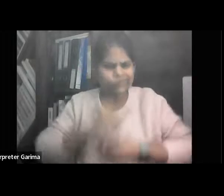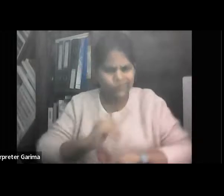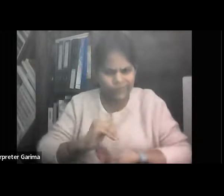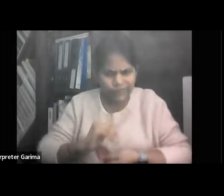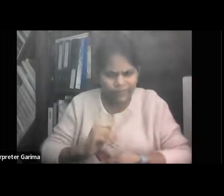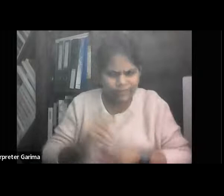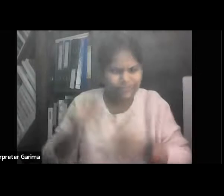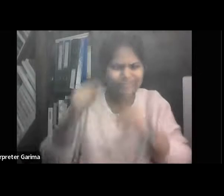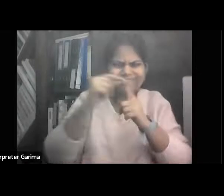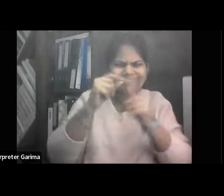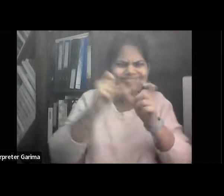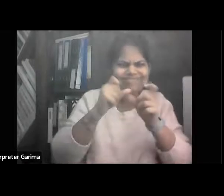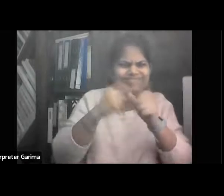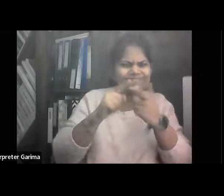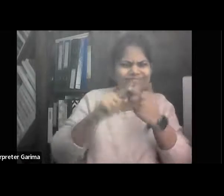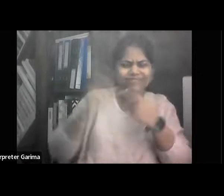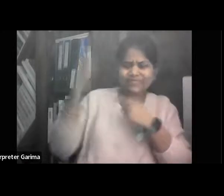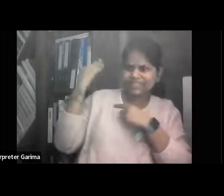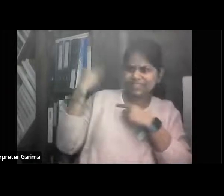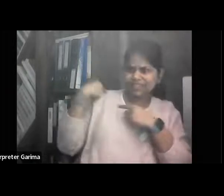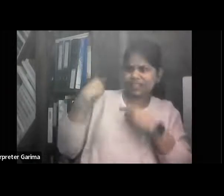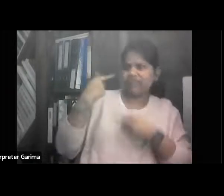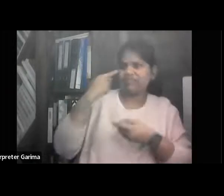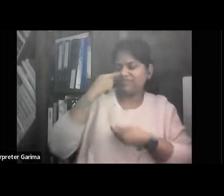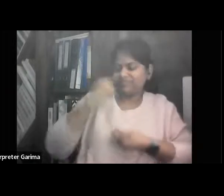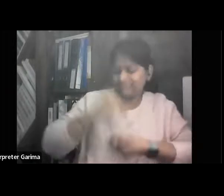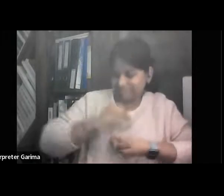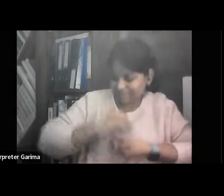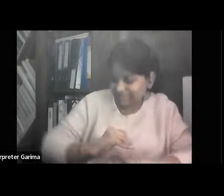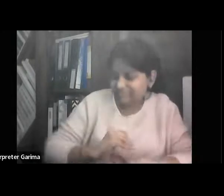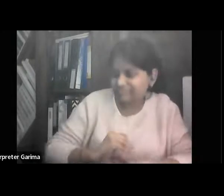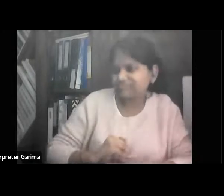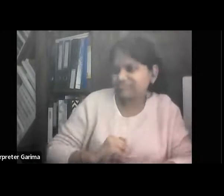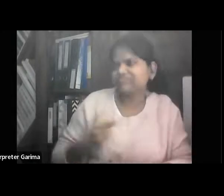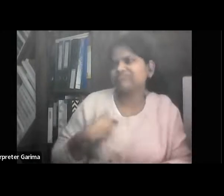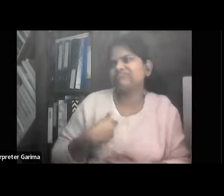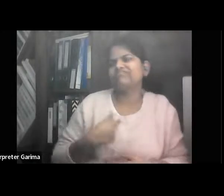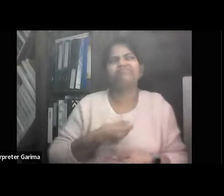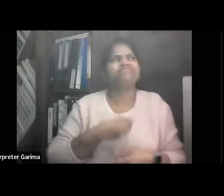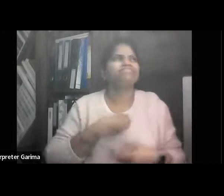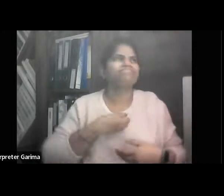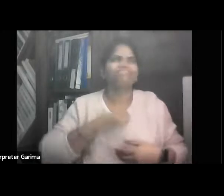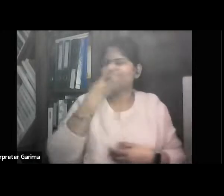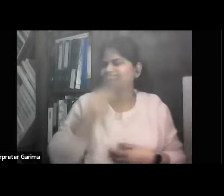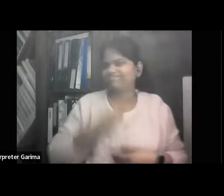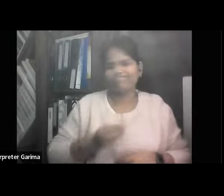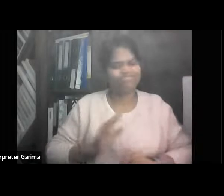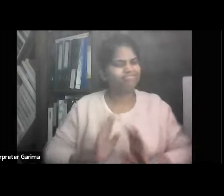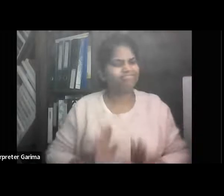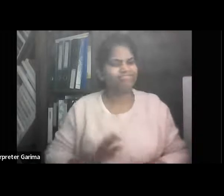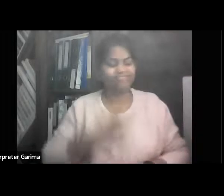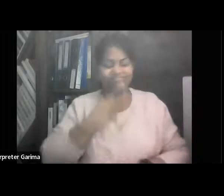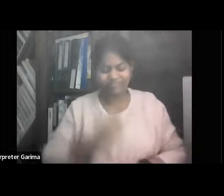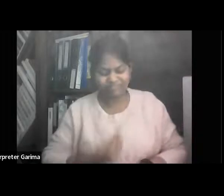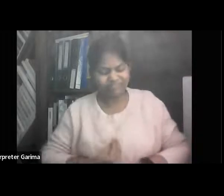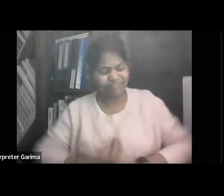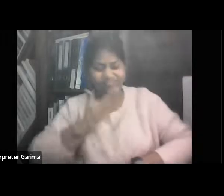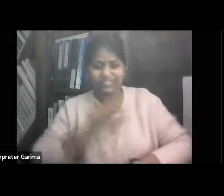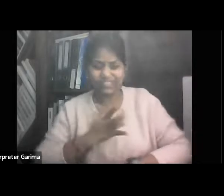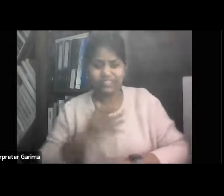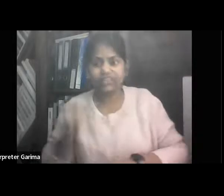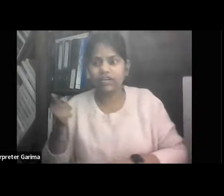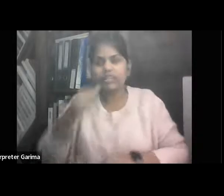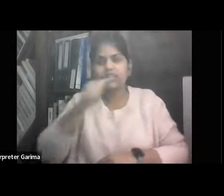old days were unhappy with getting girl babies, dowry and things like that. So they used to drown them in milk. So when